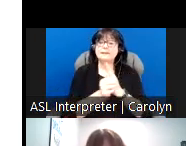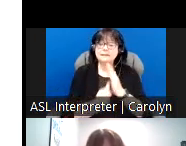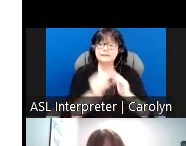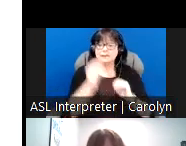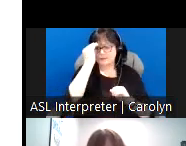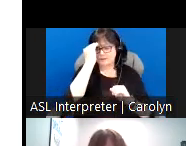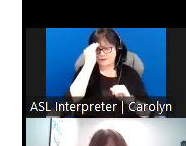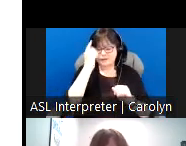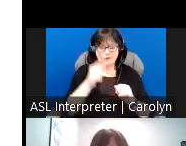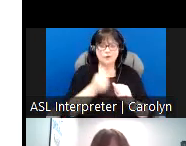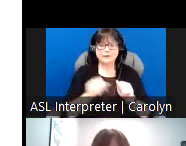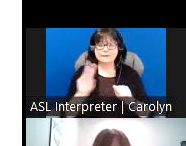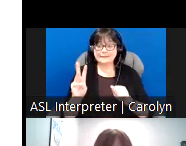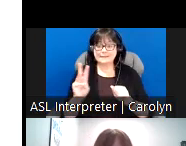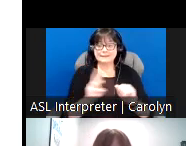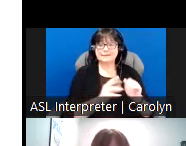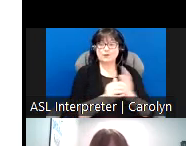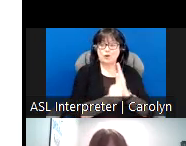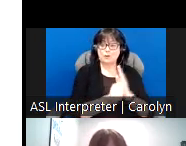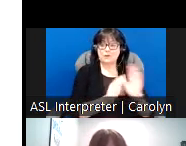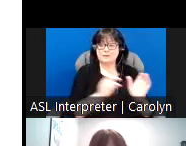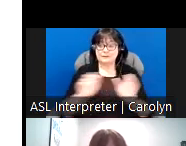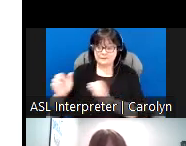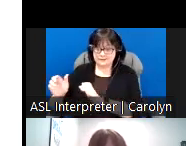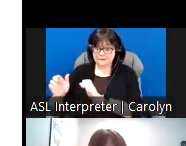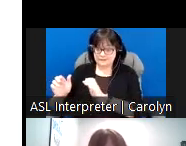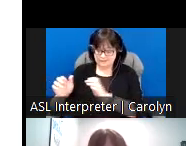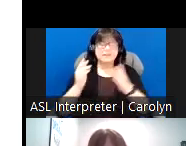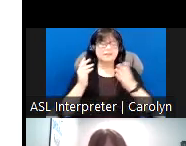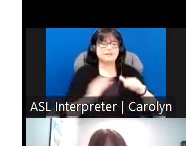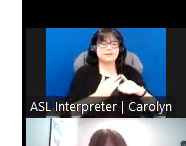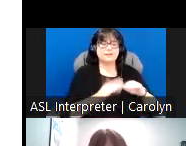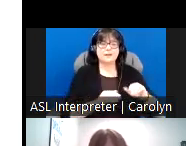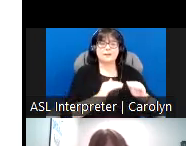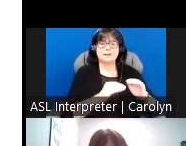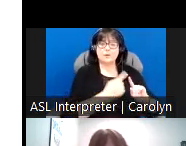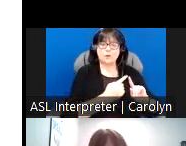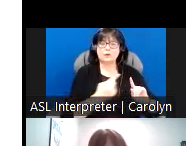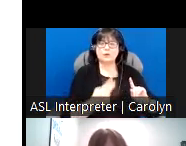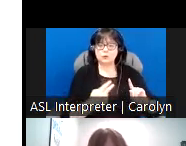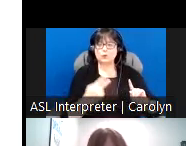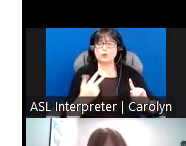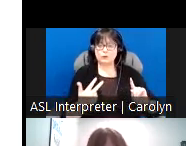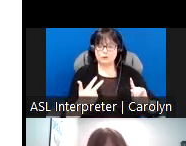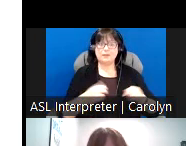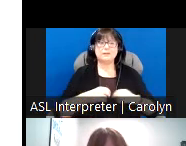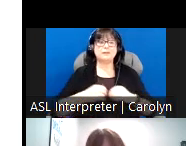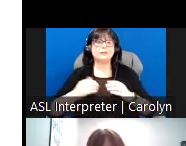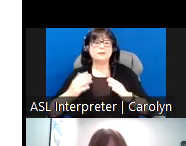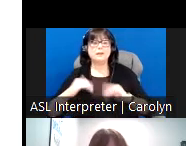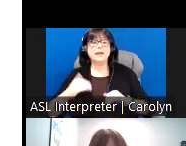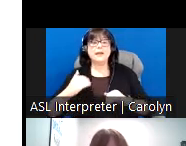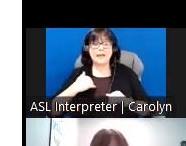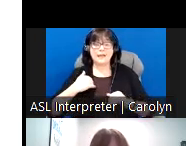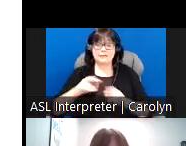competencies. And it's divided by levels 1 to 3. And it also includes a readiness. So you will see it says pre-1.